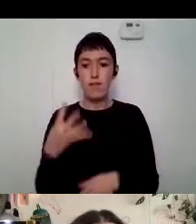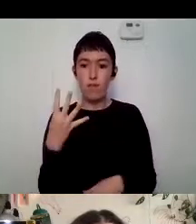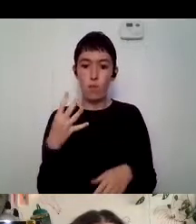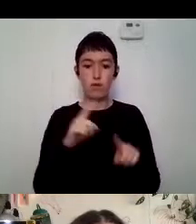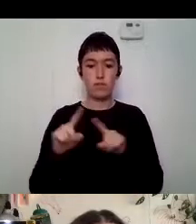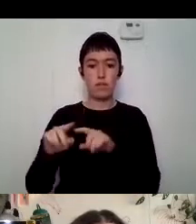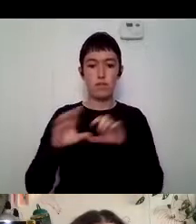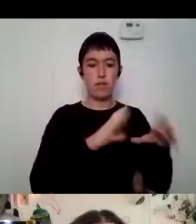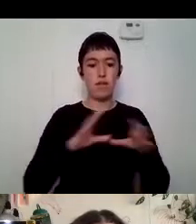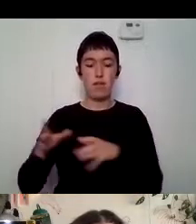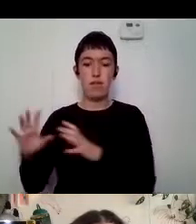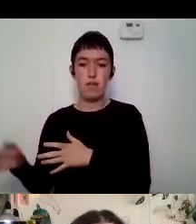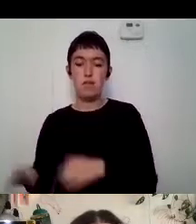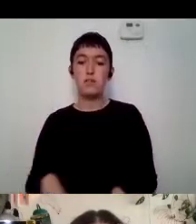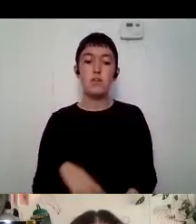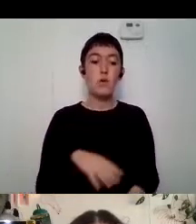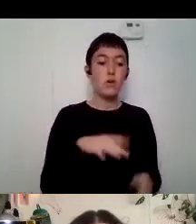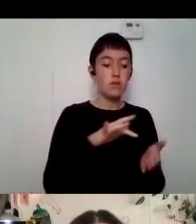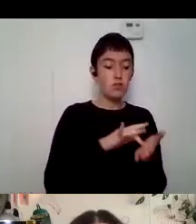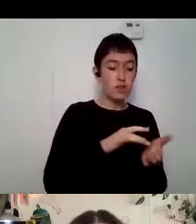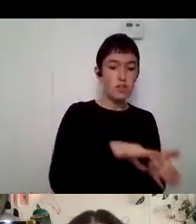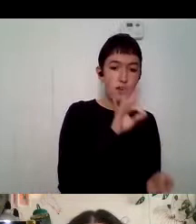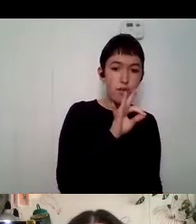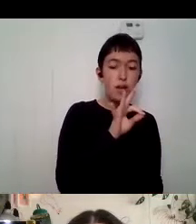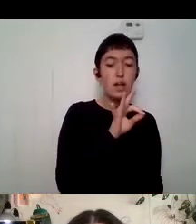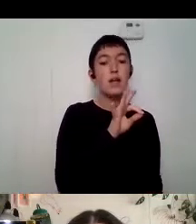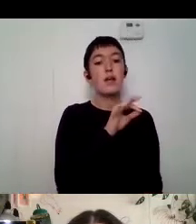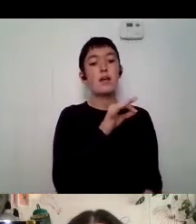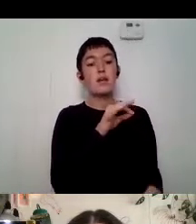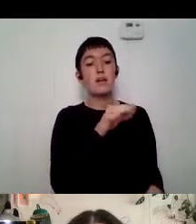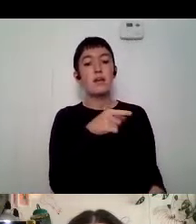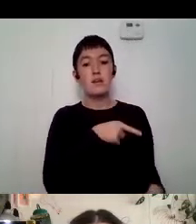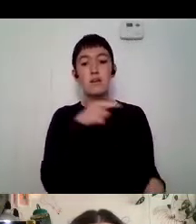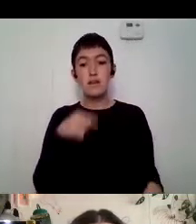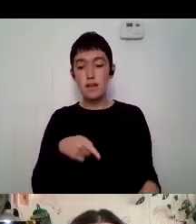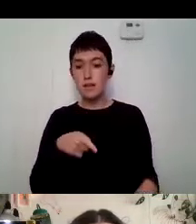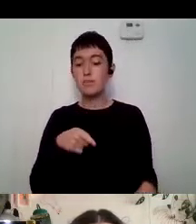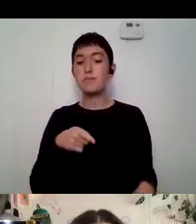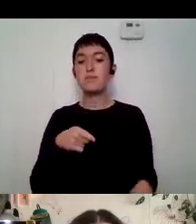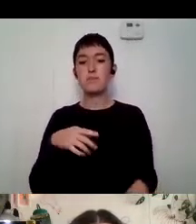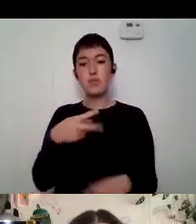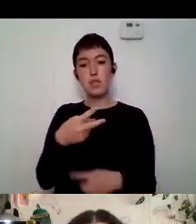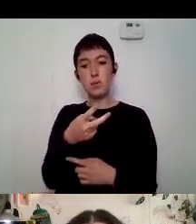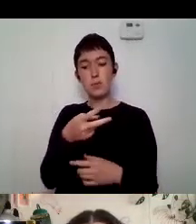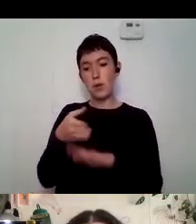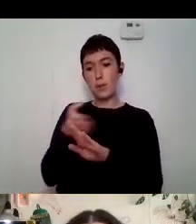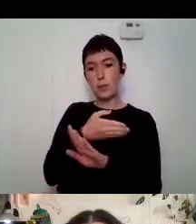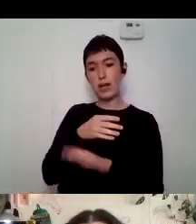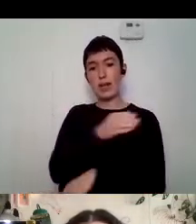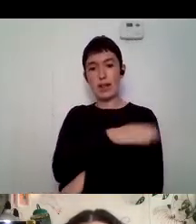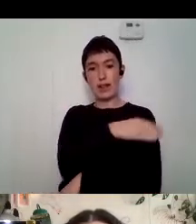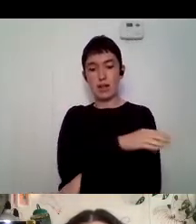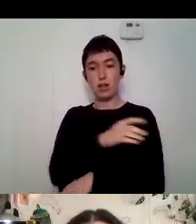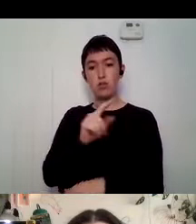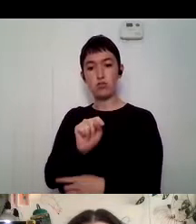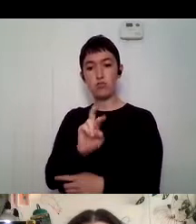drug discovery, the initial drug discovery phase on the left, followed by preclinical trials, which is then followed by clinical trials,